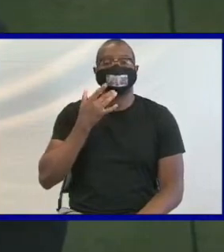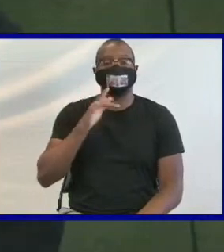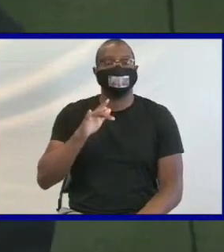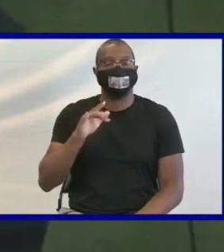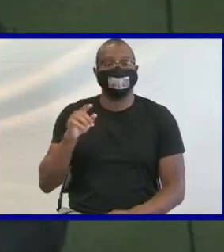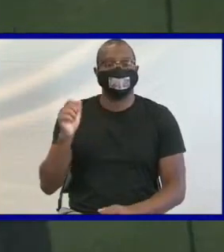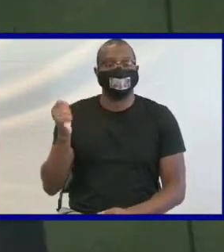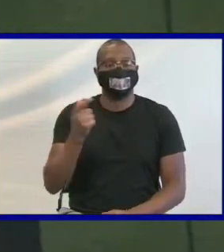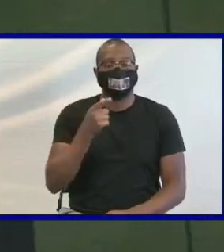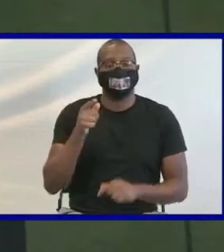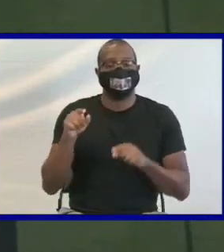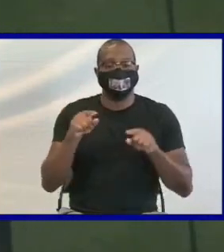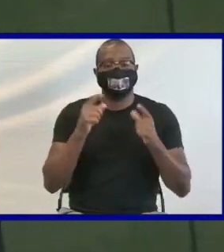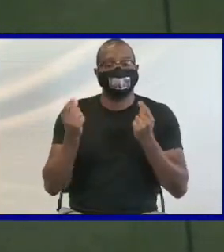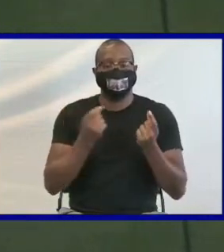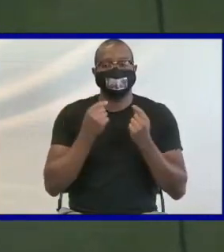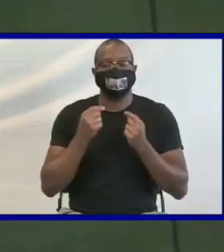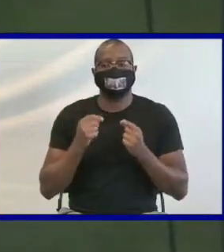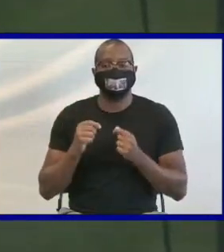and go Zips!